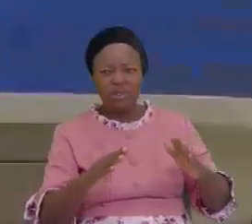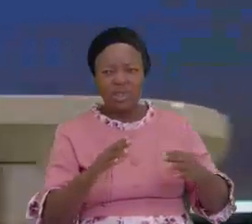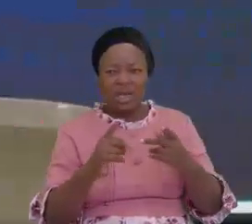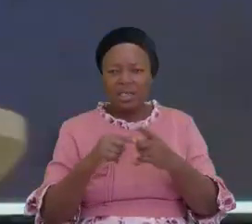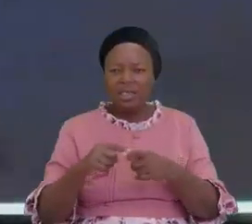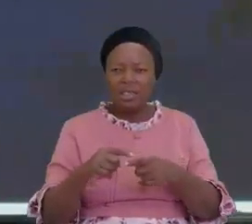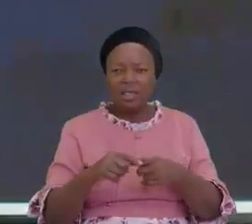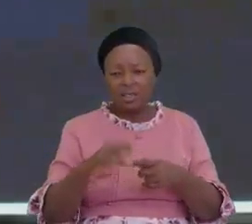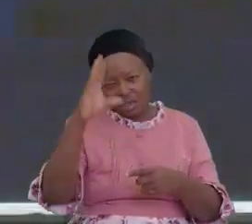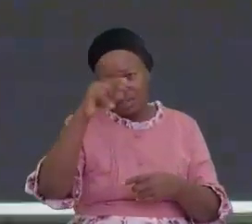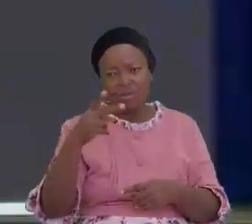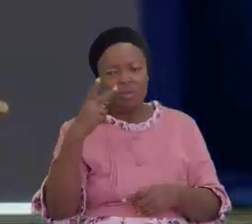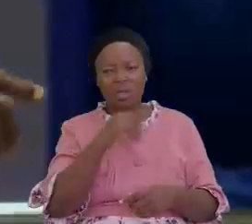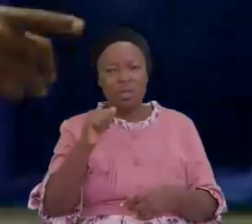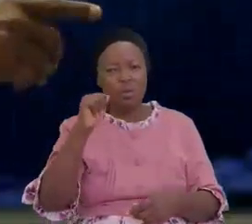woman